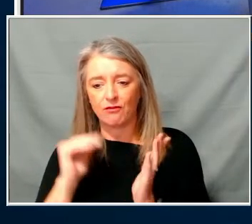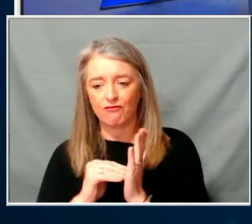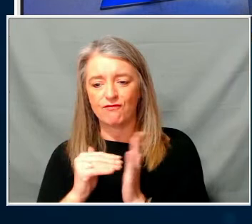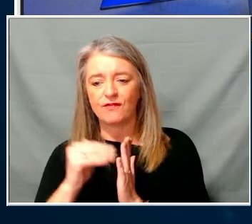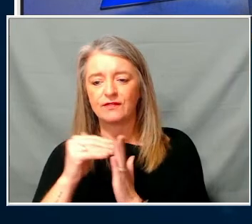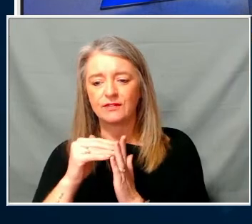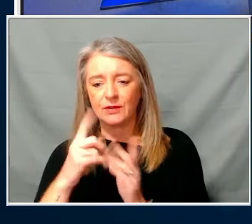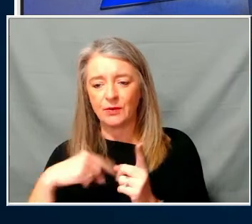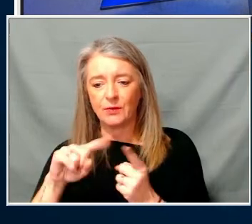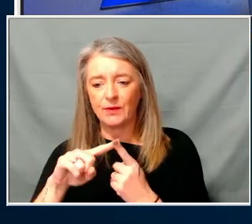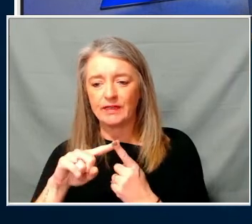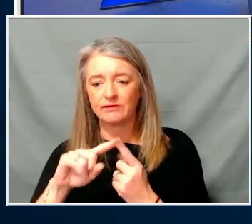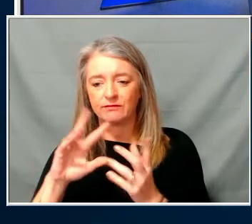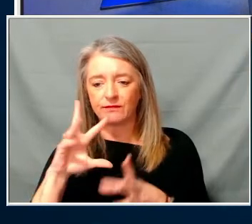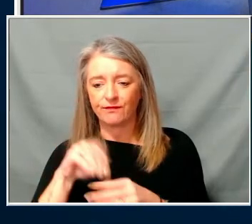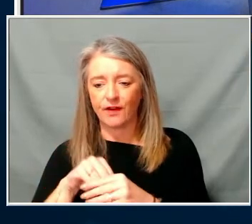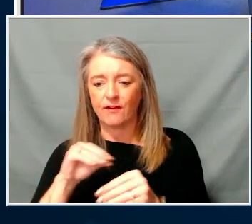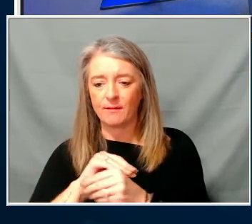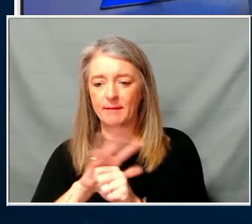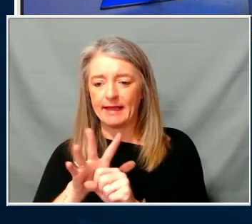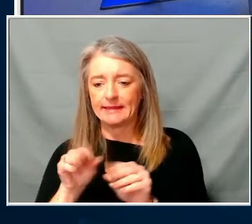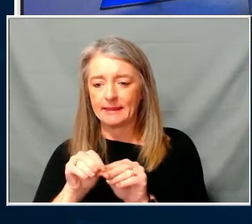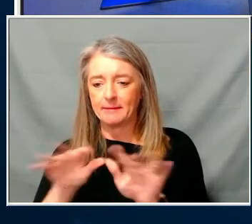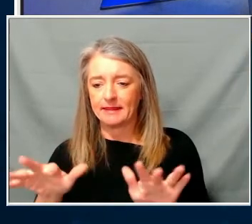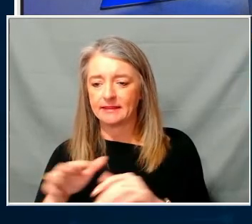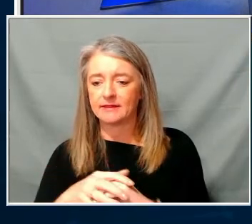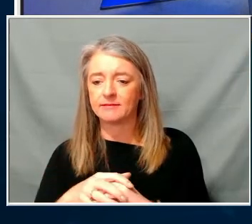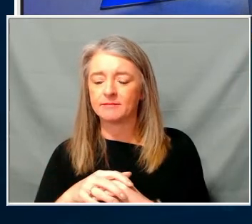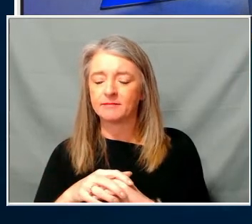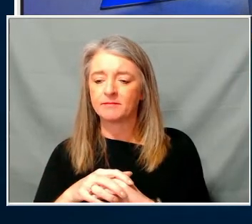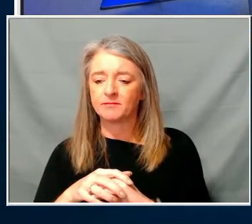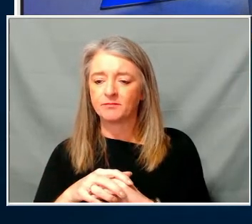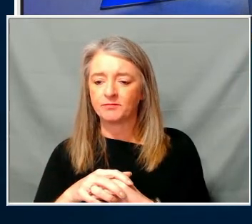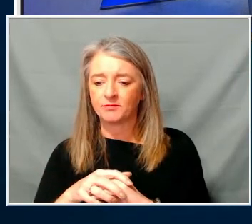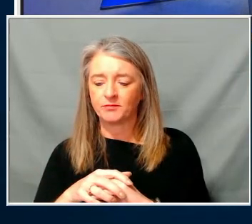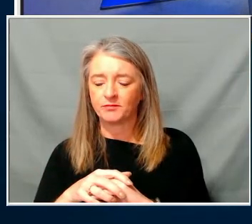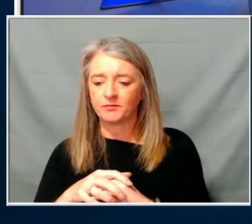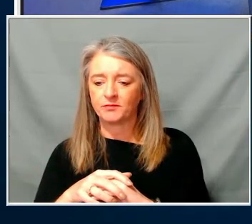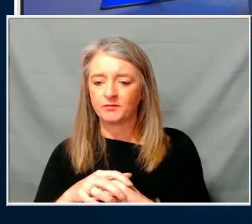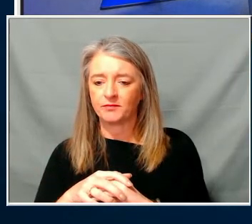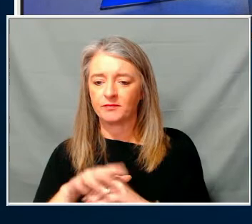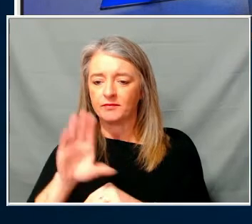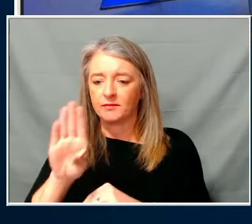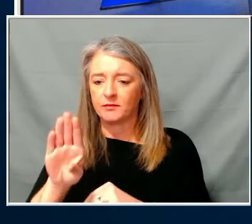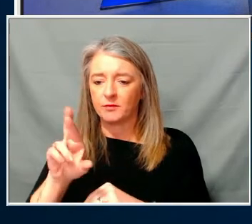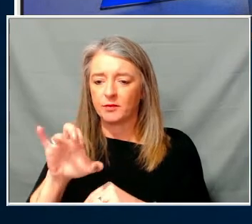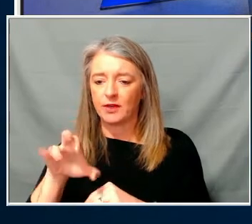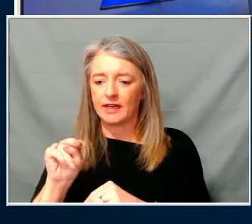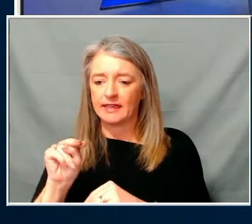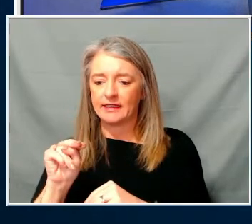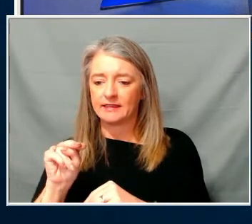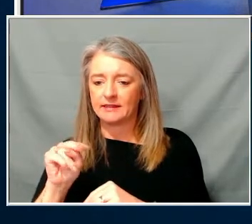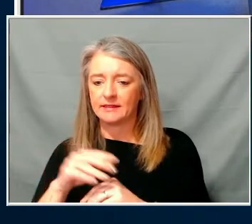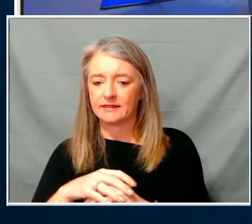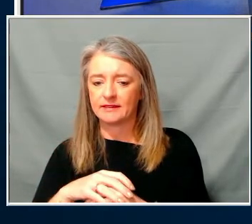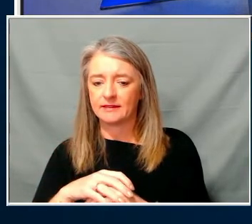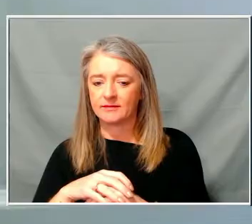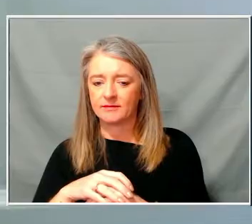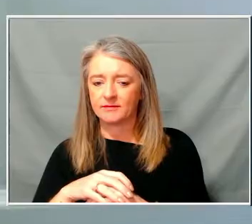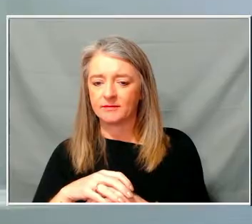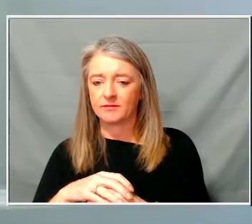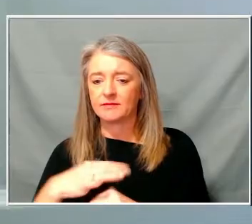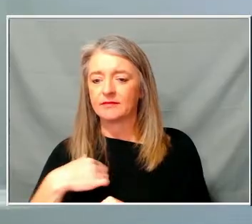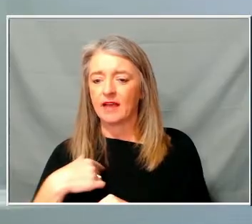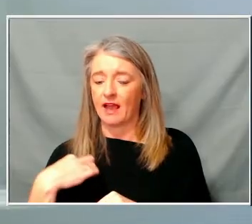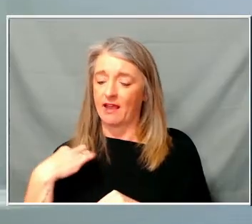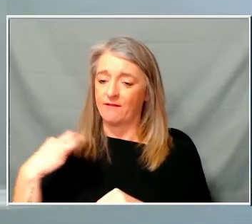came to this pandemic. Brian, have you always volunteered in some capacity, or was this a new habit for you? No, I've